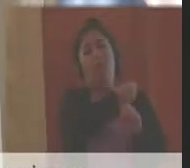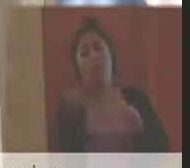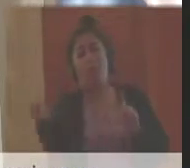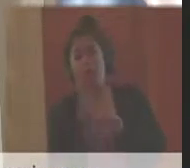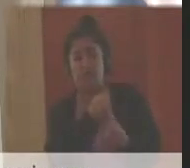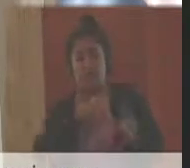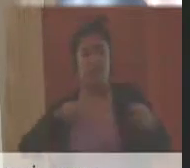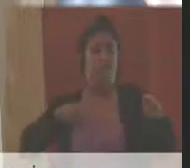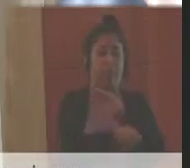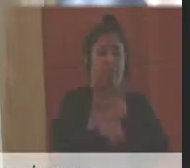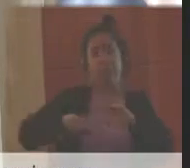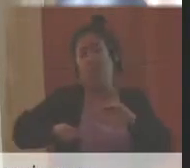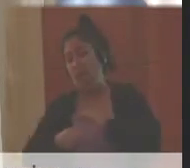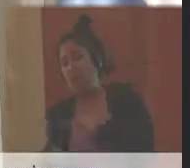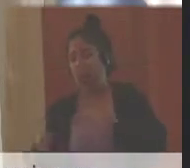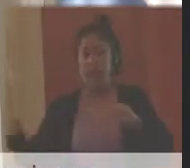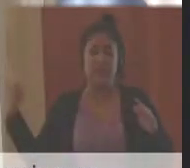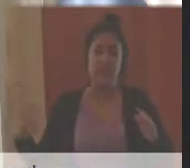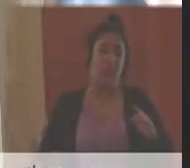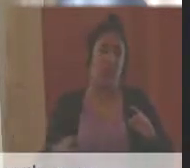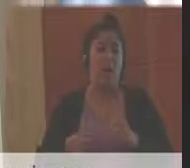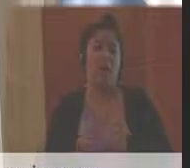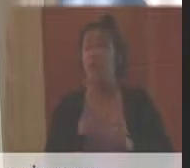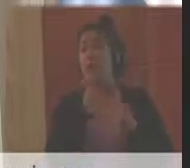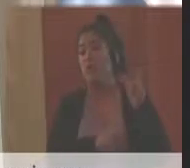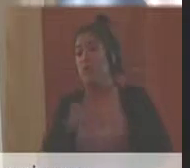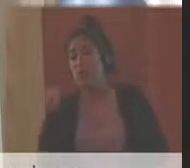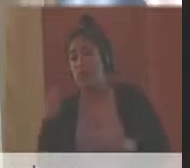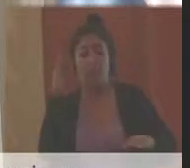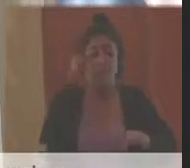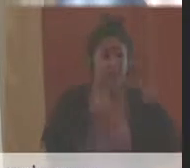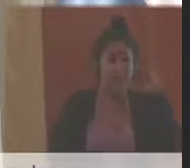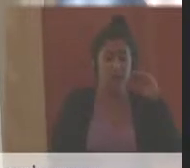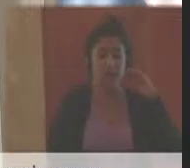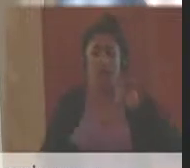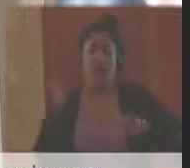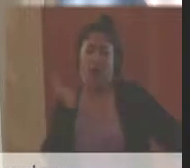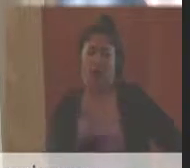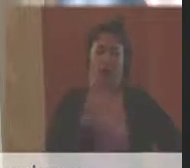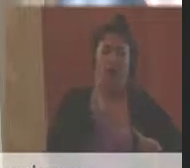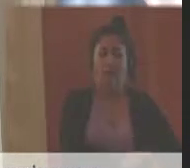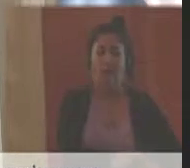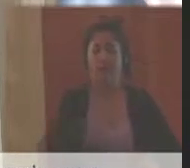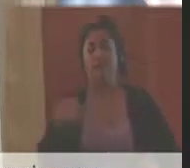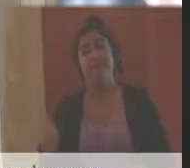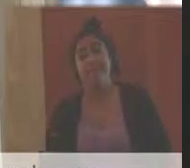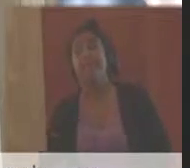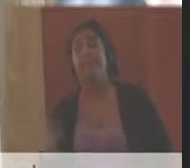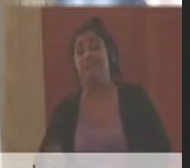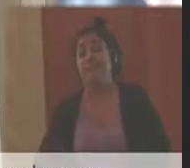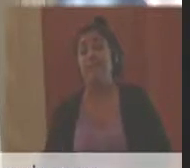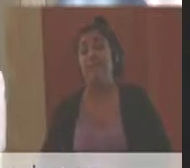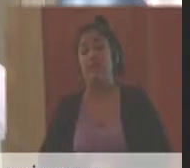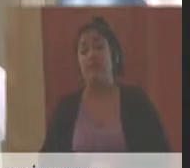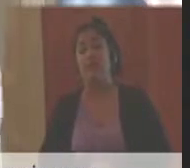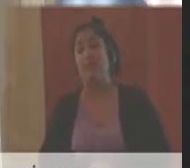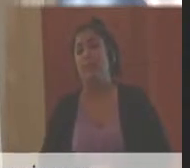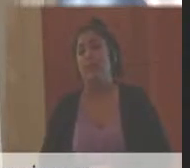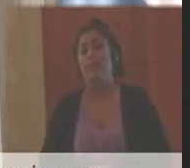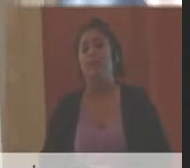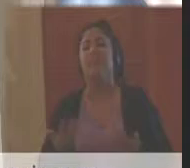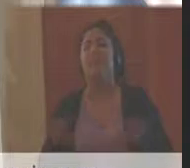growing in an alarming manner, and this also affects the most humble ones. This means that we